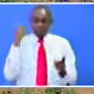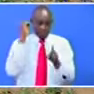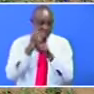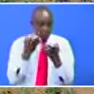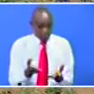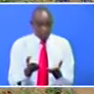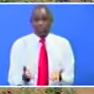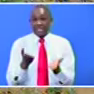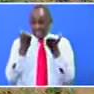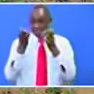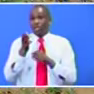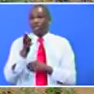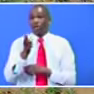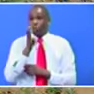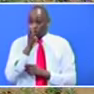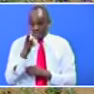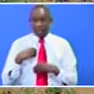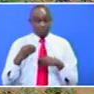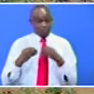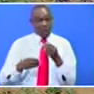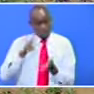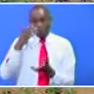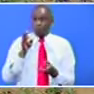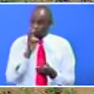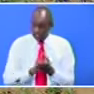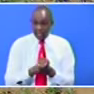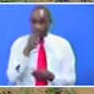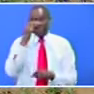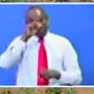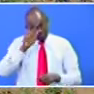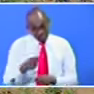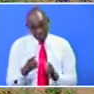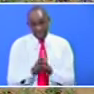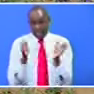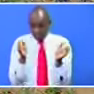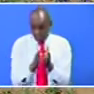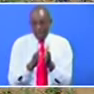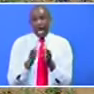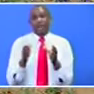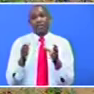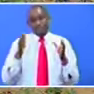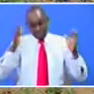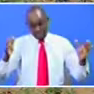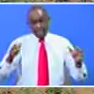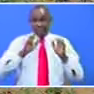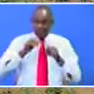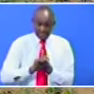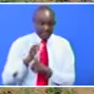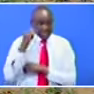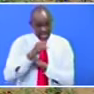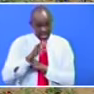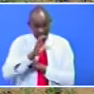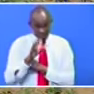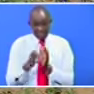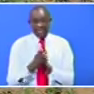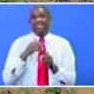of increasing water productivity to 20,000 small and medium scale farmers within the country within